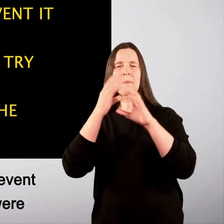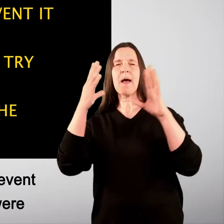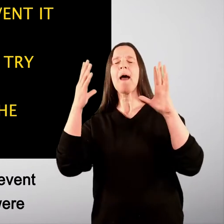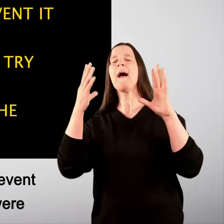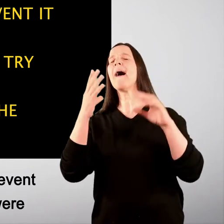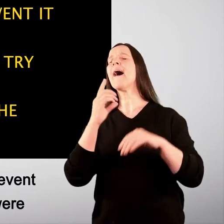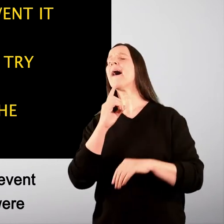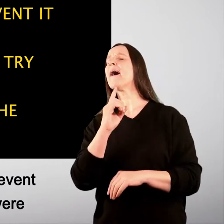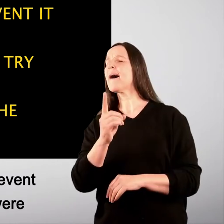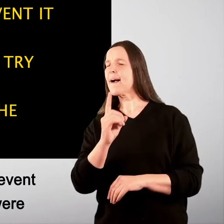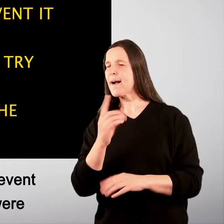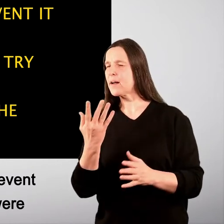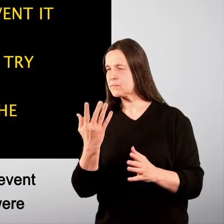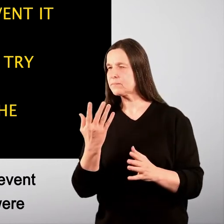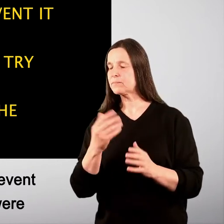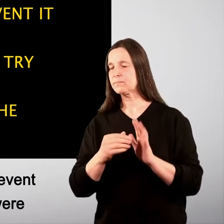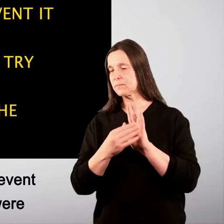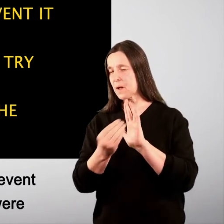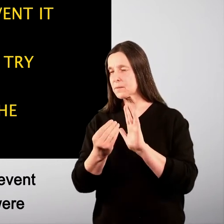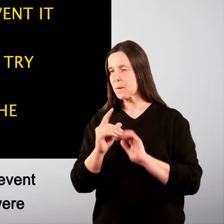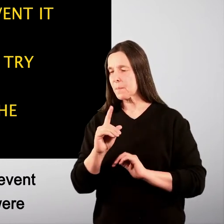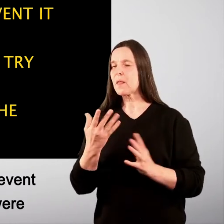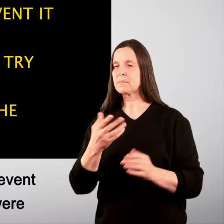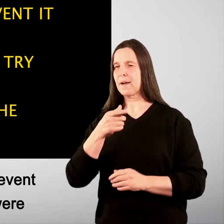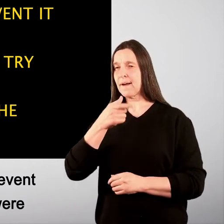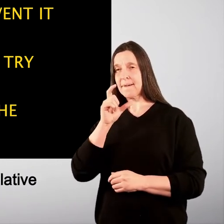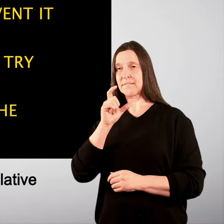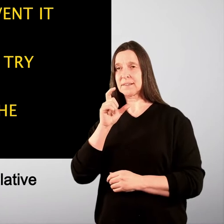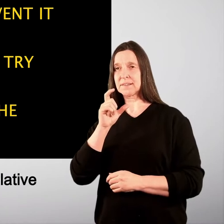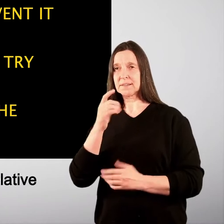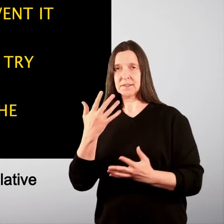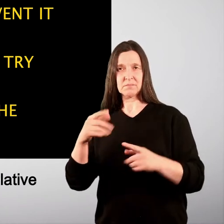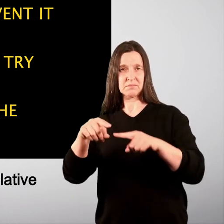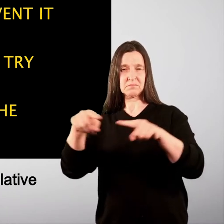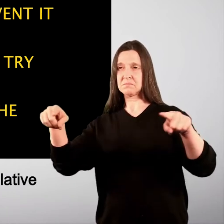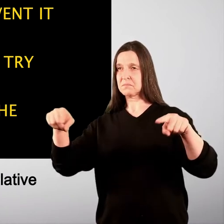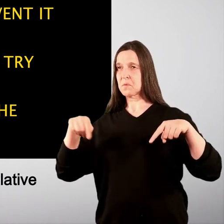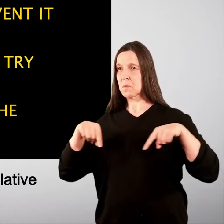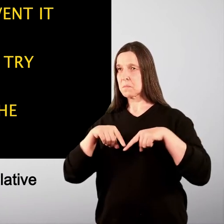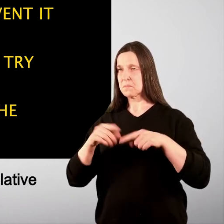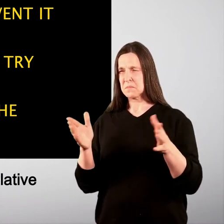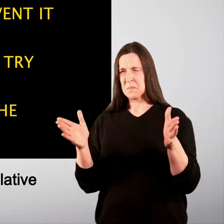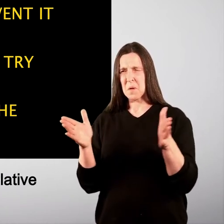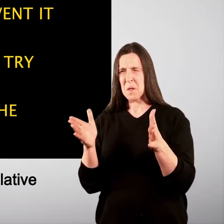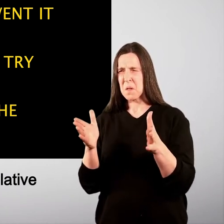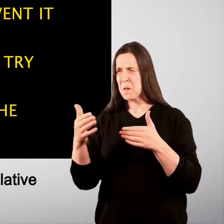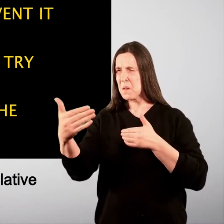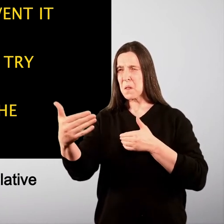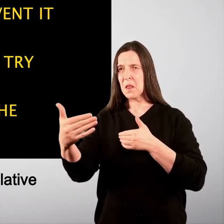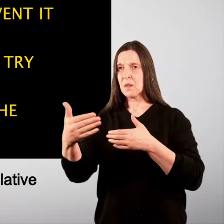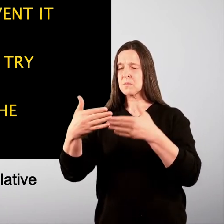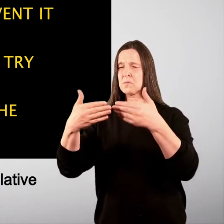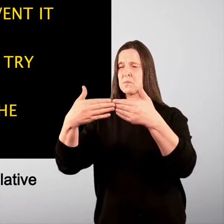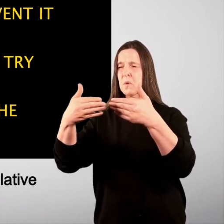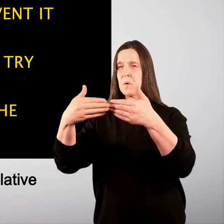it was possible to prevent it by non-violent means, whether you were willing to try those means first, and the